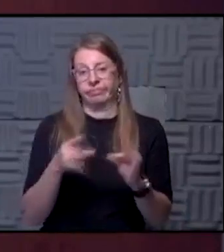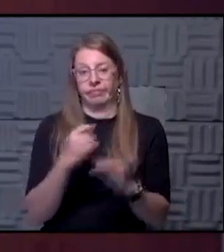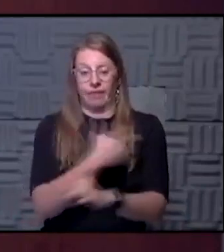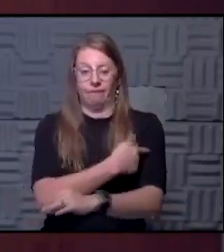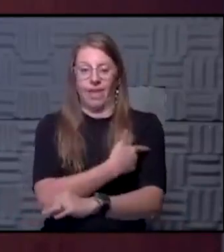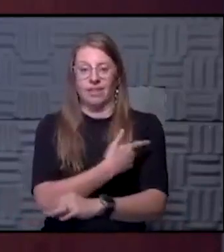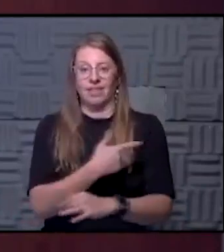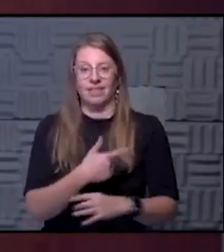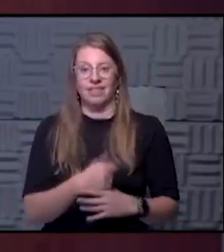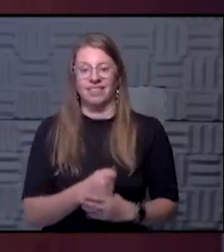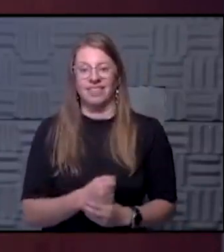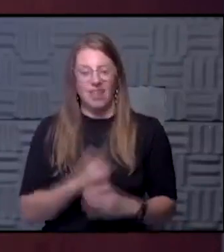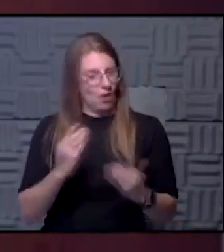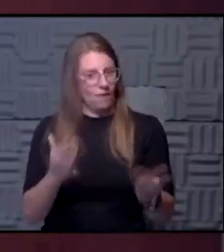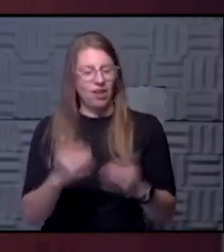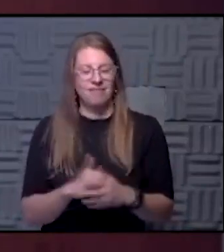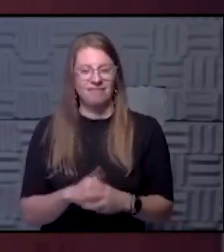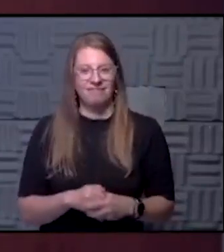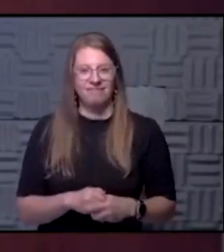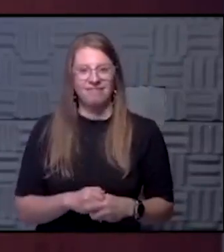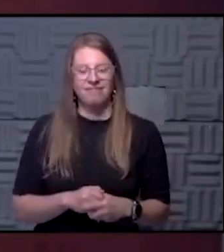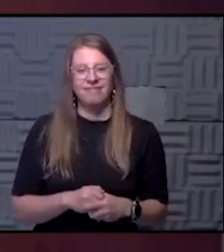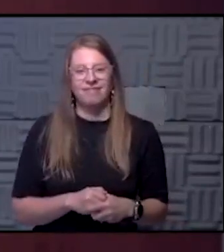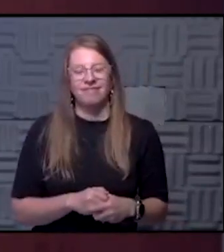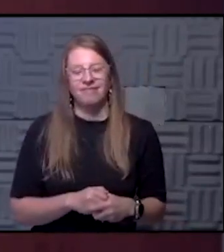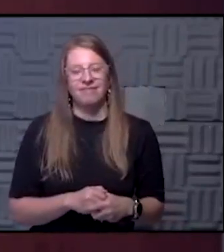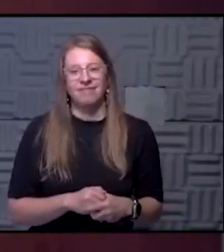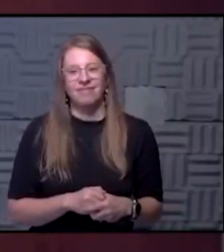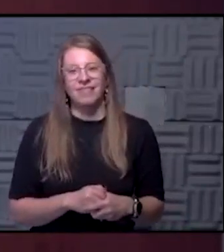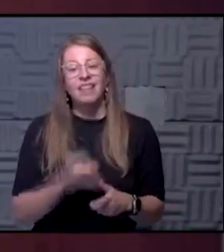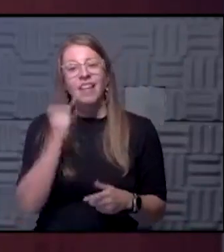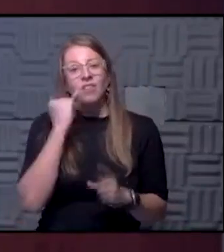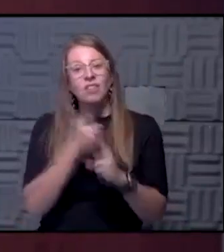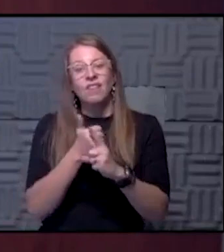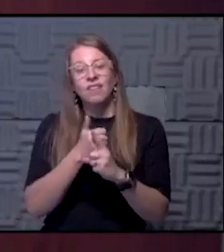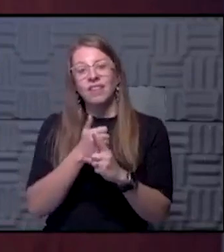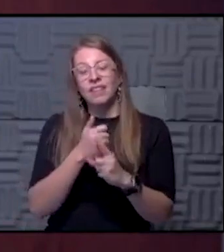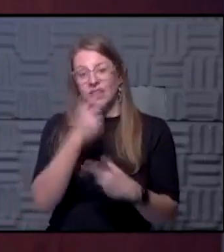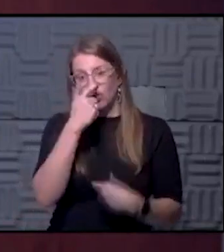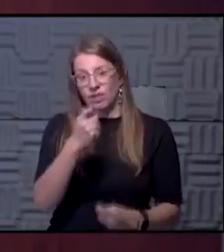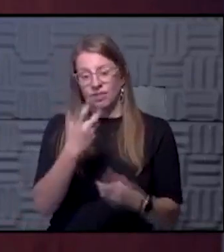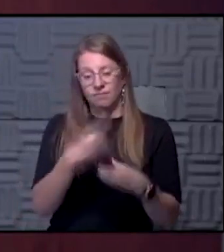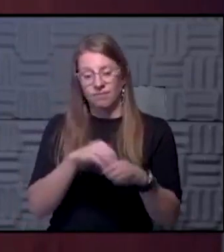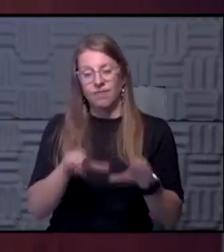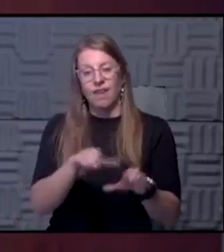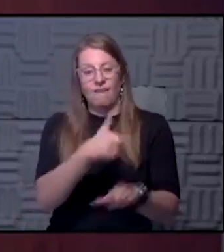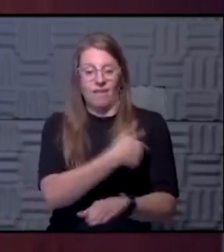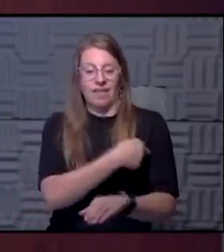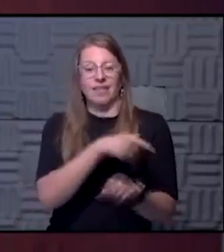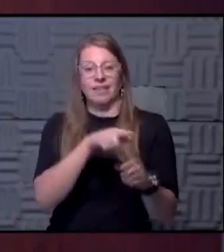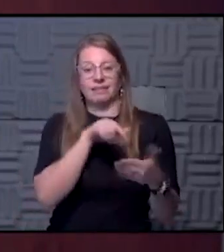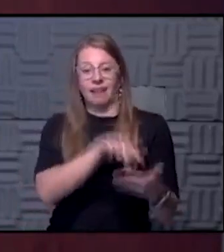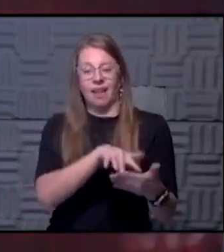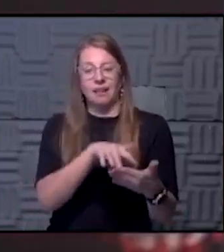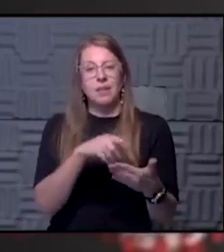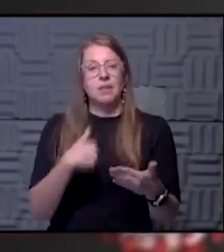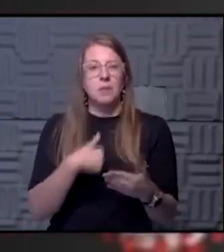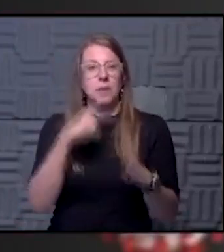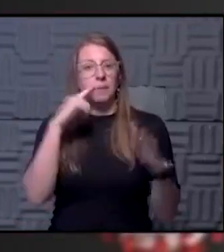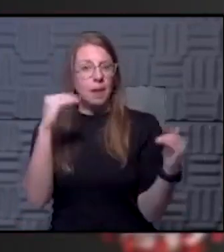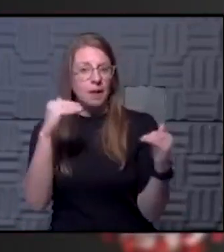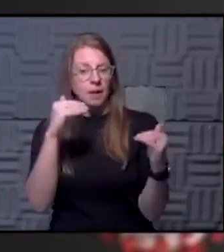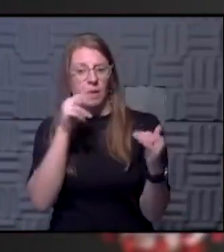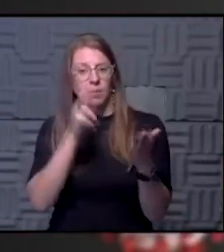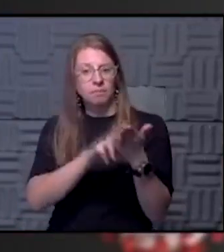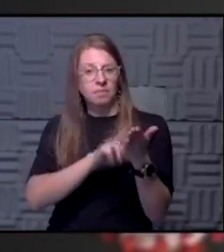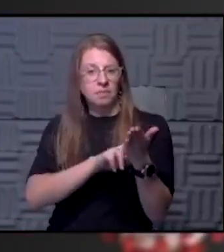do want to put Go for it. plug. If you're interested in participating in our vaccine study, again, we anticipate this will start